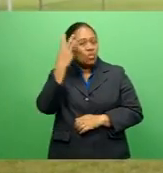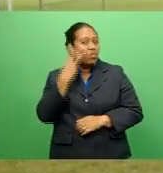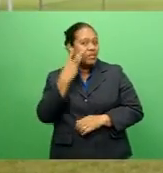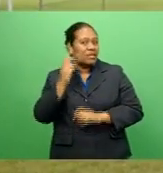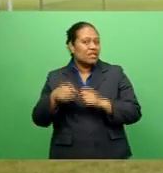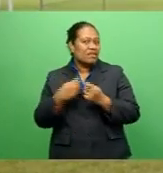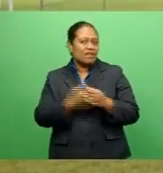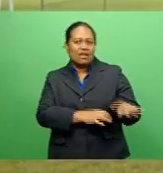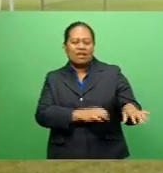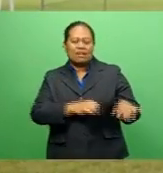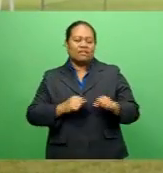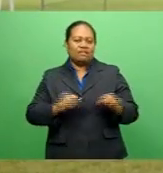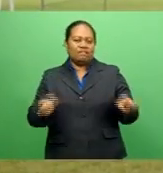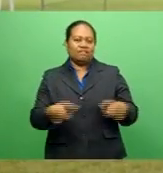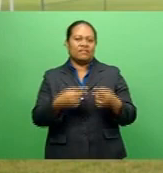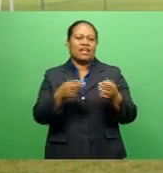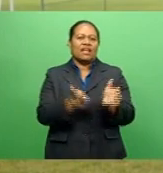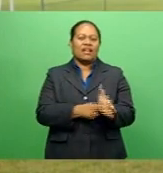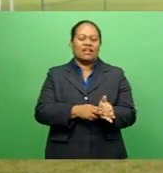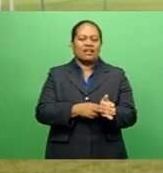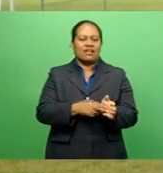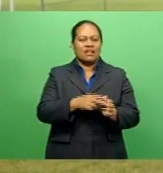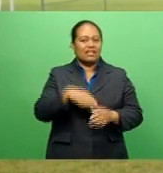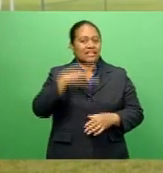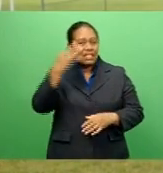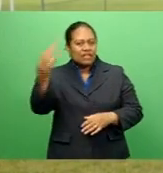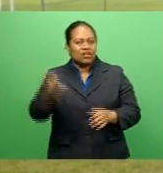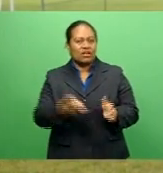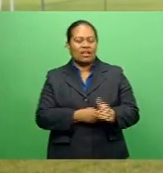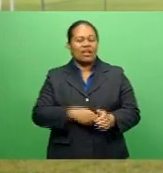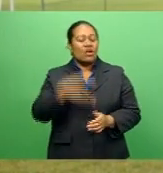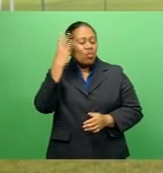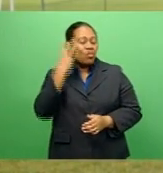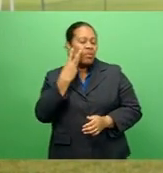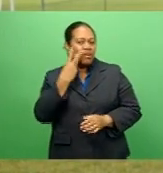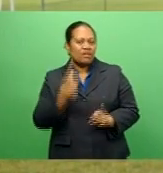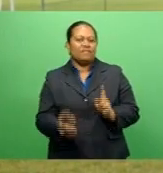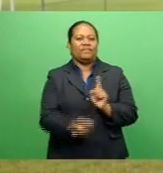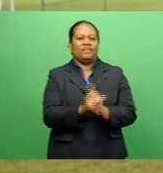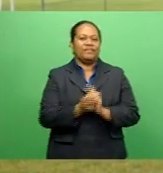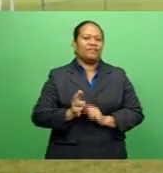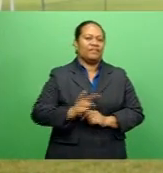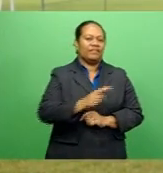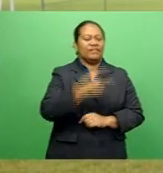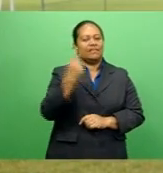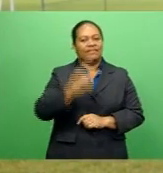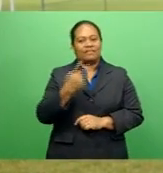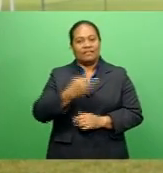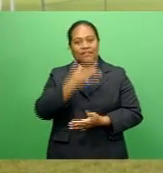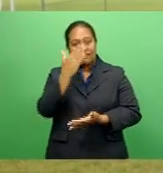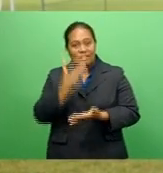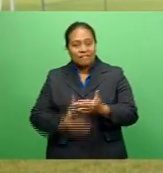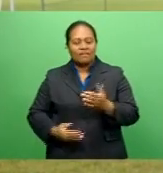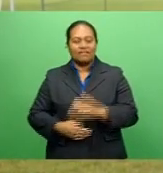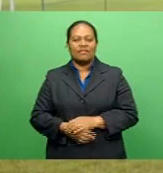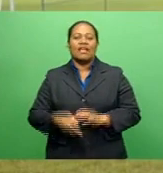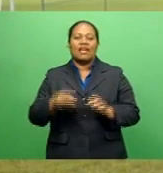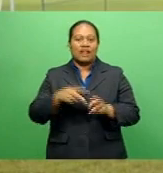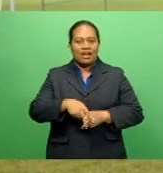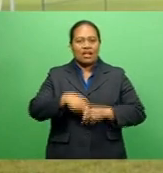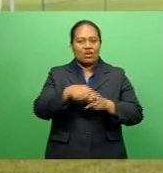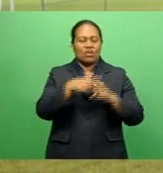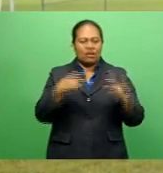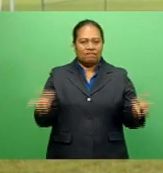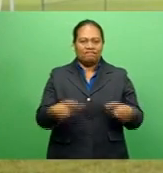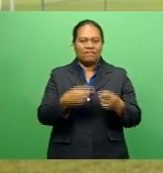host their opponents at Lawanga Park in Singatoko on Sunday. The women will face Rewa at 11:30 a.m. while the Nanranga men